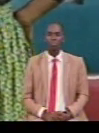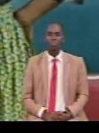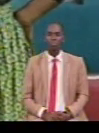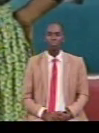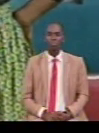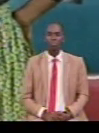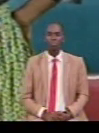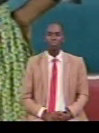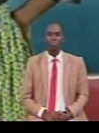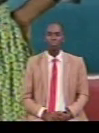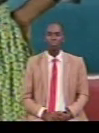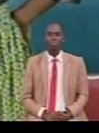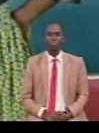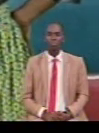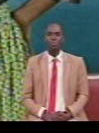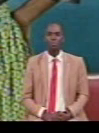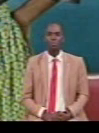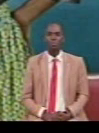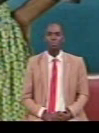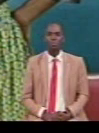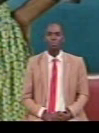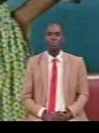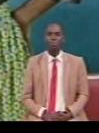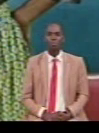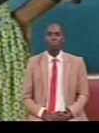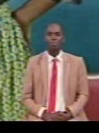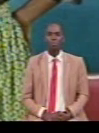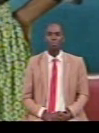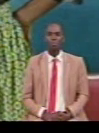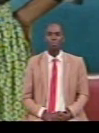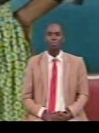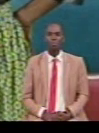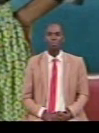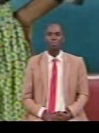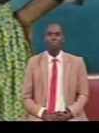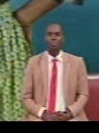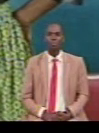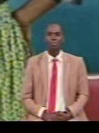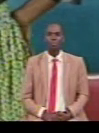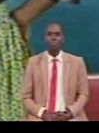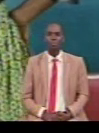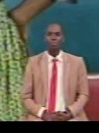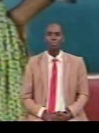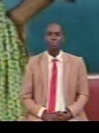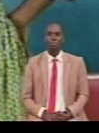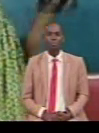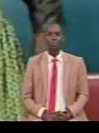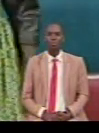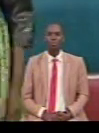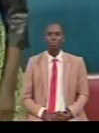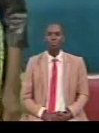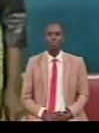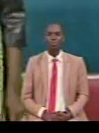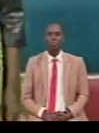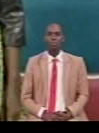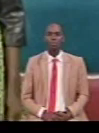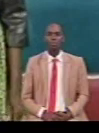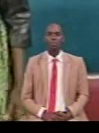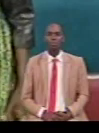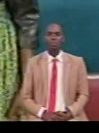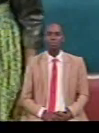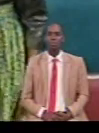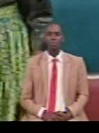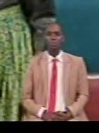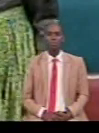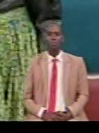oxygen, na kuwaika pipe yo dieramo, na, kuya, na kukamba senzo kamba, kunyanganya sekuuka senzo uke,